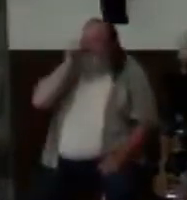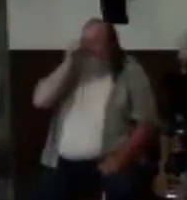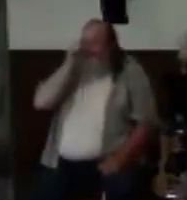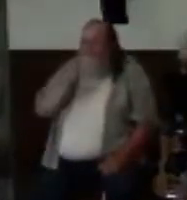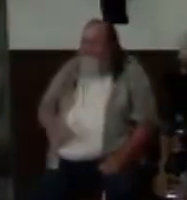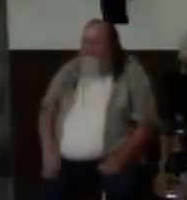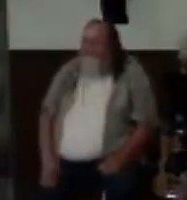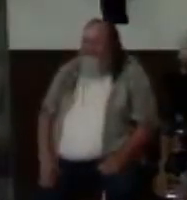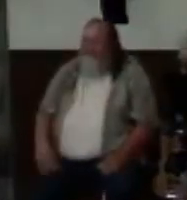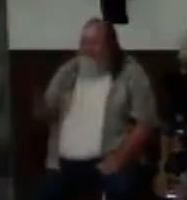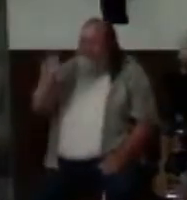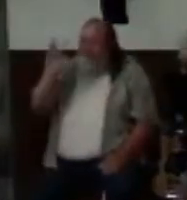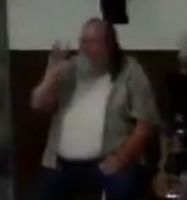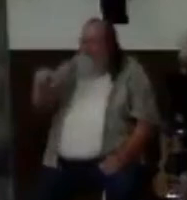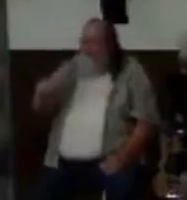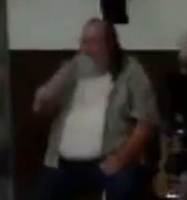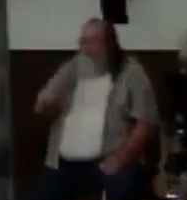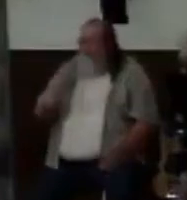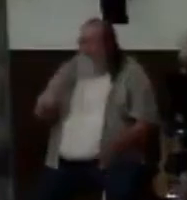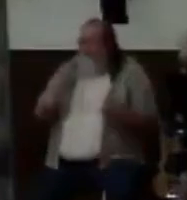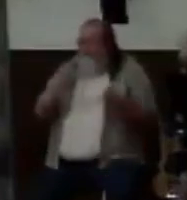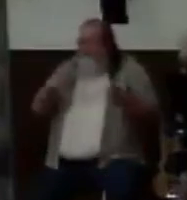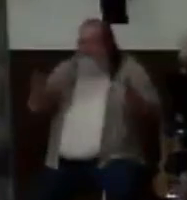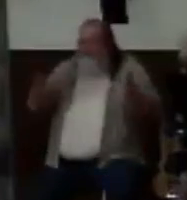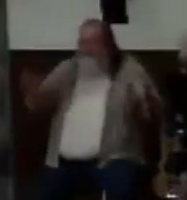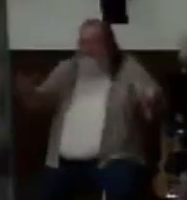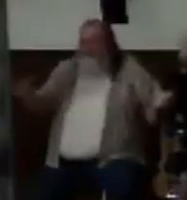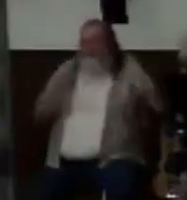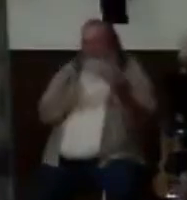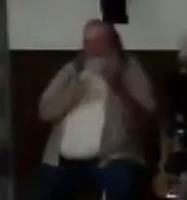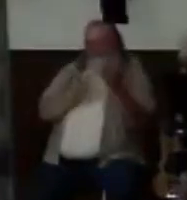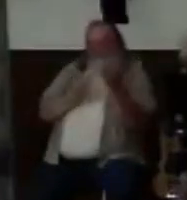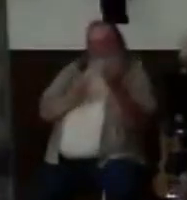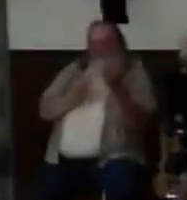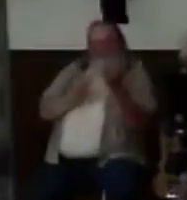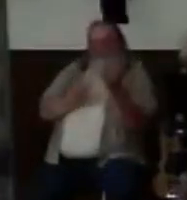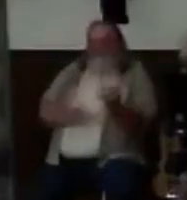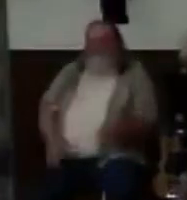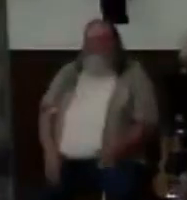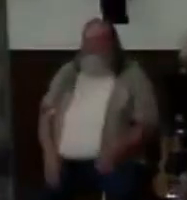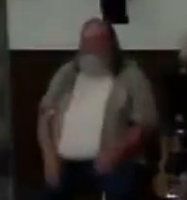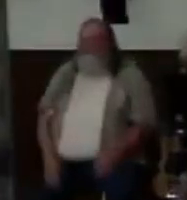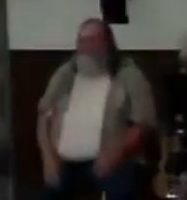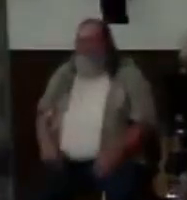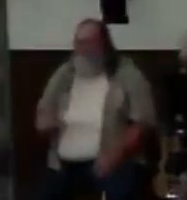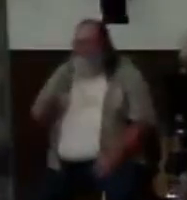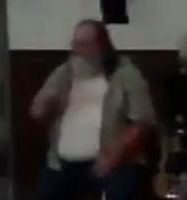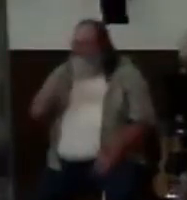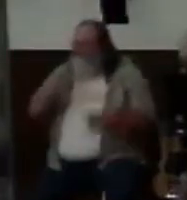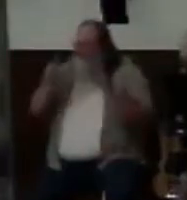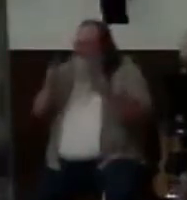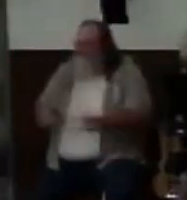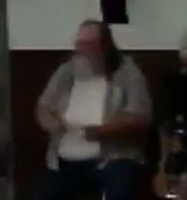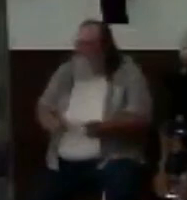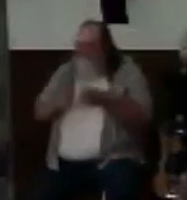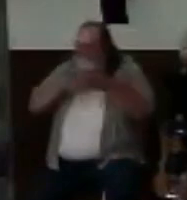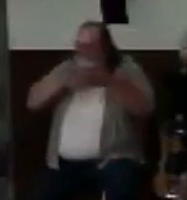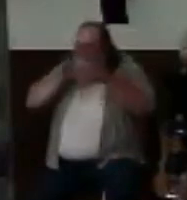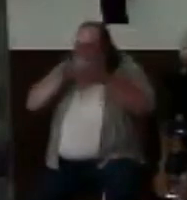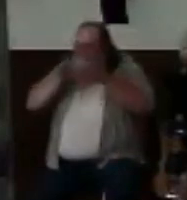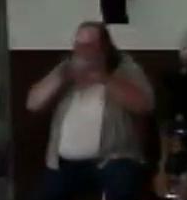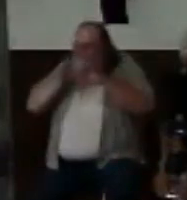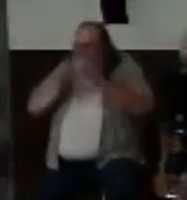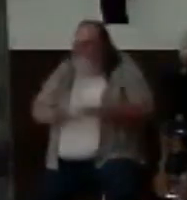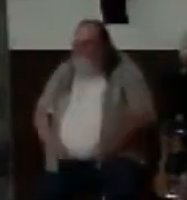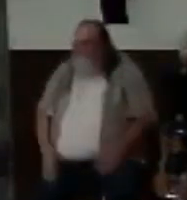No more waiting. John 7, 37 says, anyone who is thirsty may come to... This is what he's